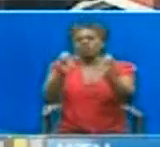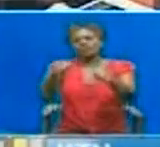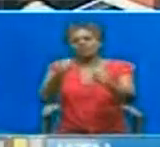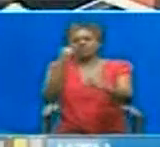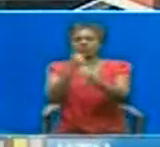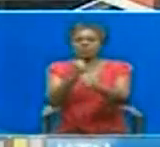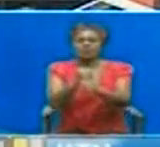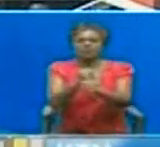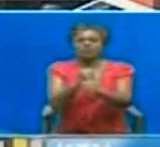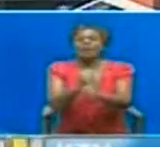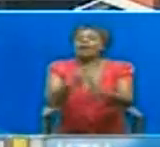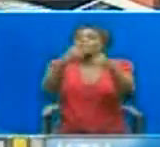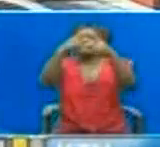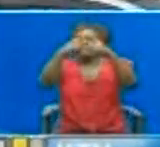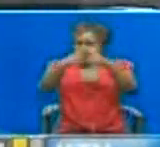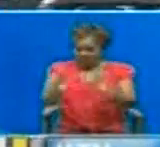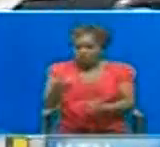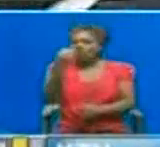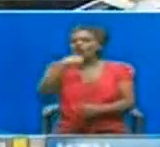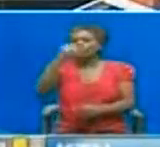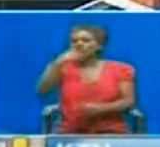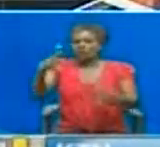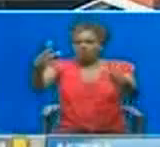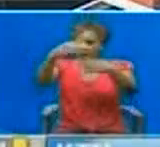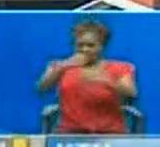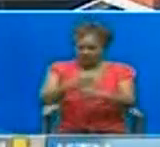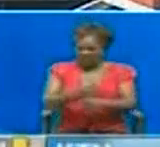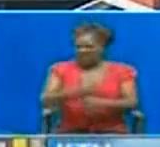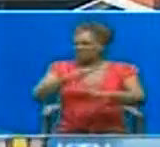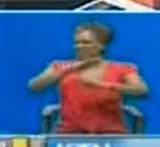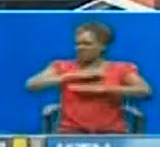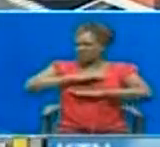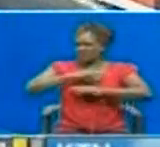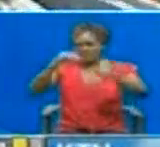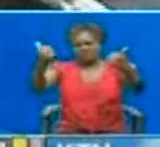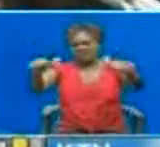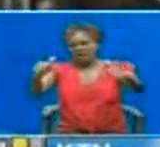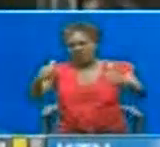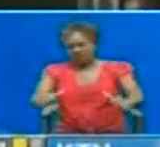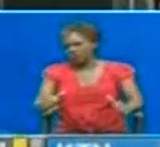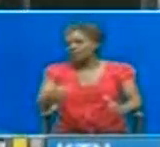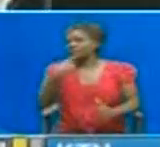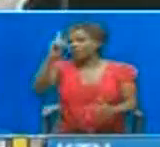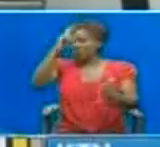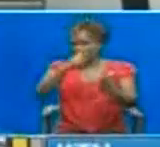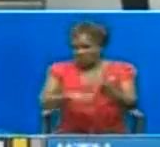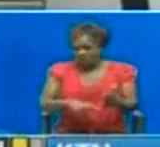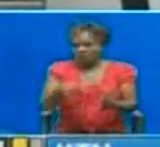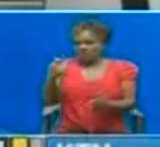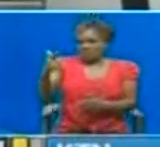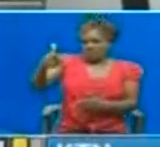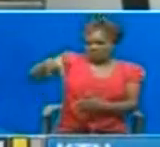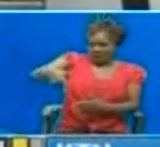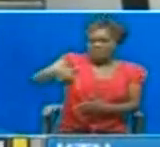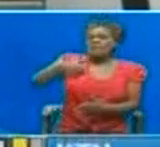with your savings. However, the Consumer Federation of Kenya is not satisfied with this review, stating that the pump